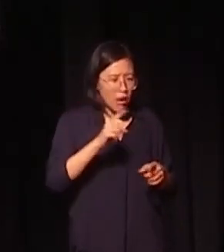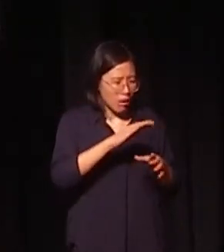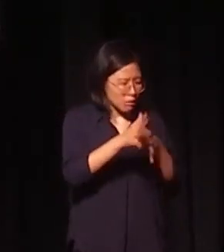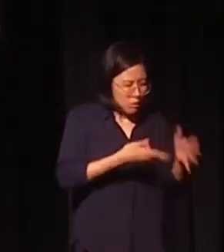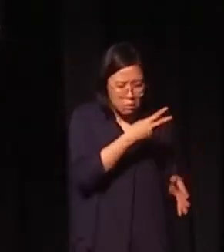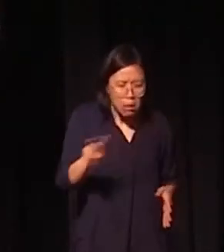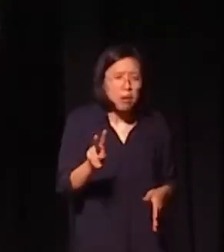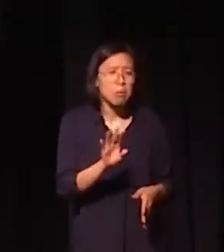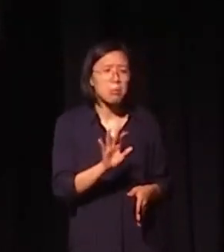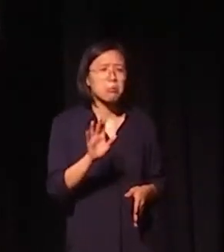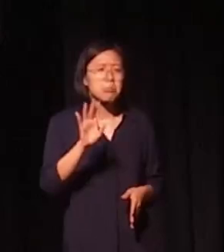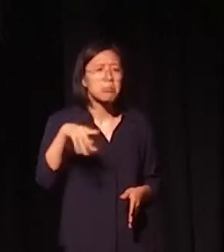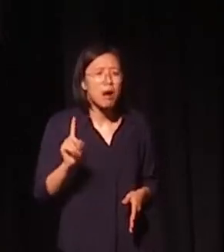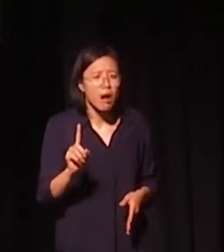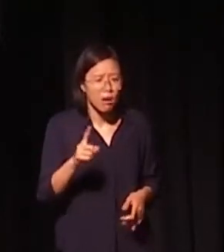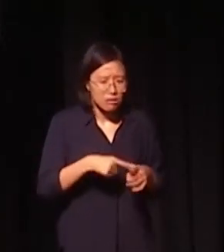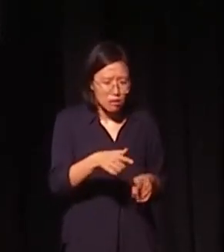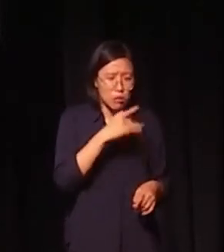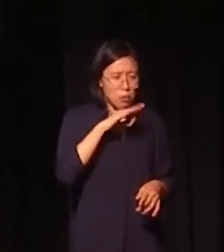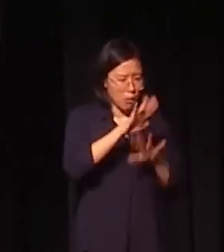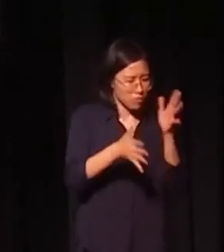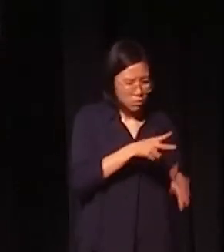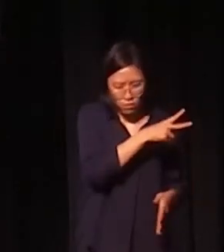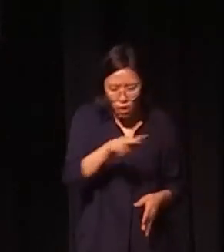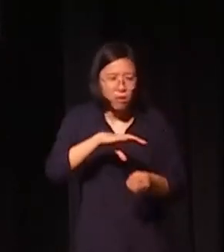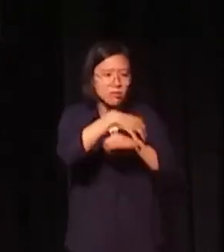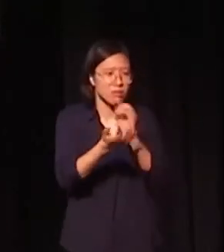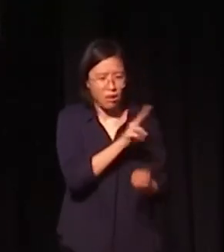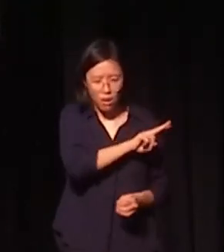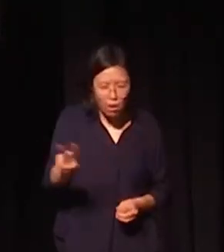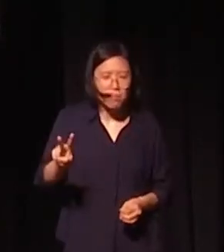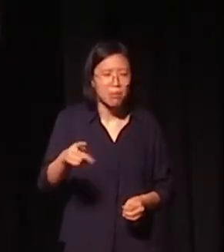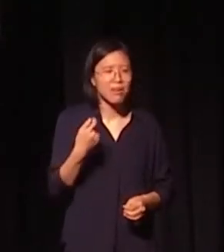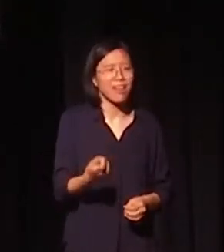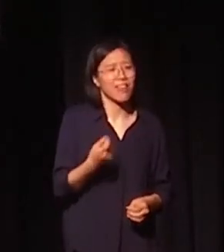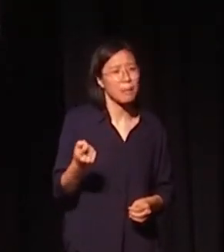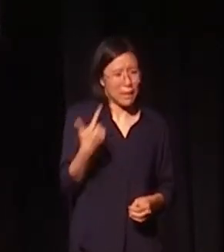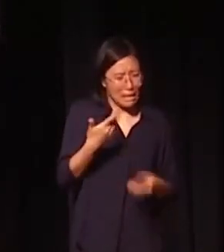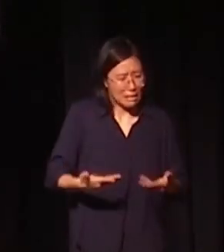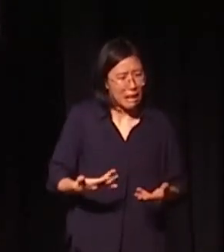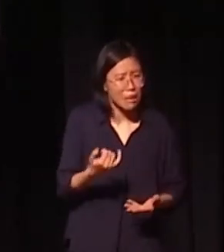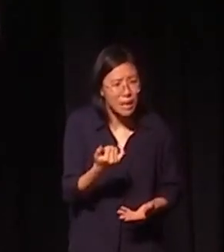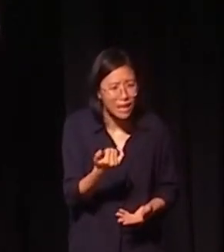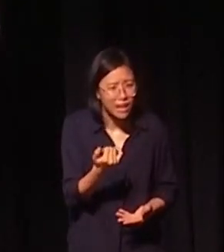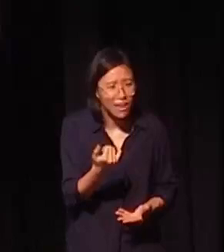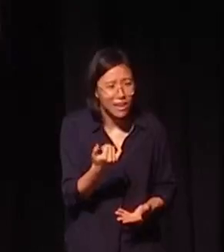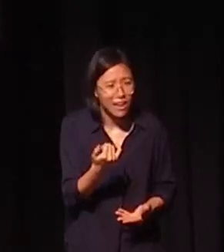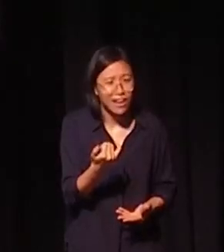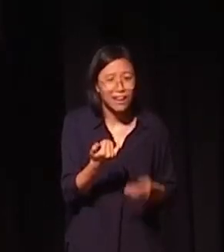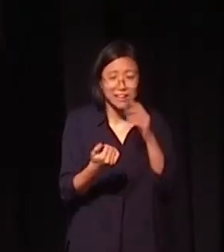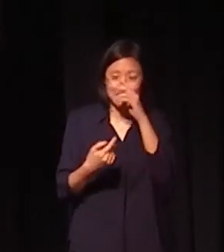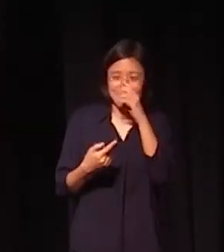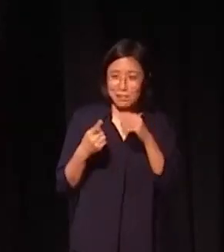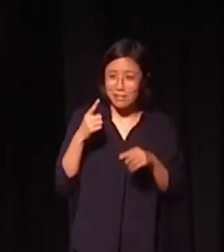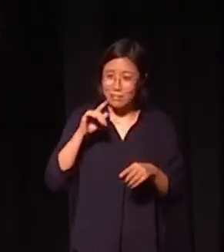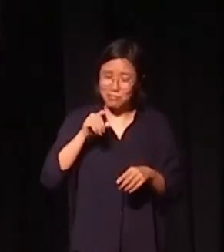different one in every country? Wouldn't it just be easier if all deaf people used one sign language? And then my response is always, wouldn't it be easier